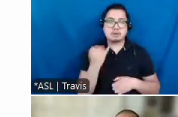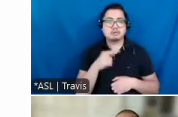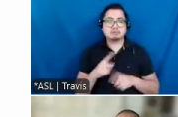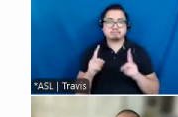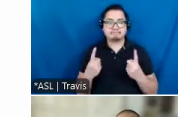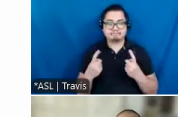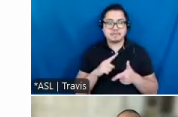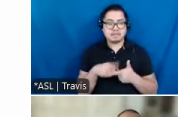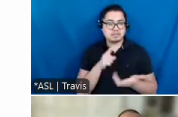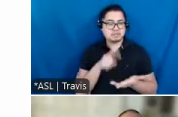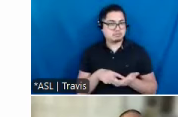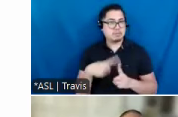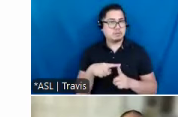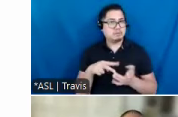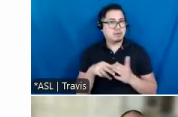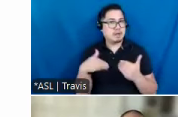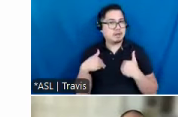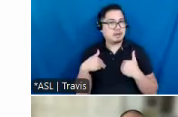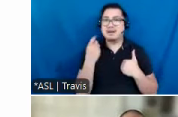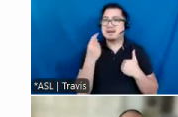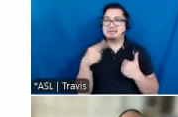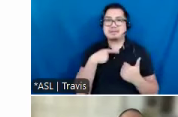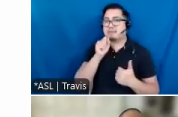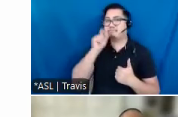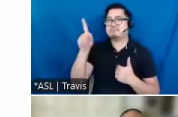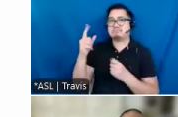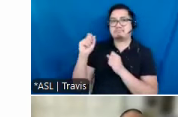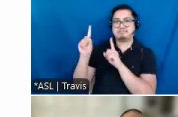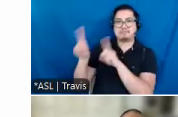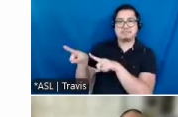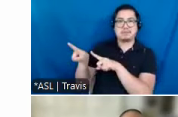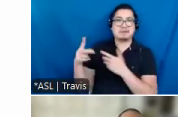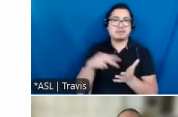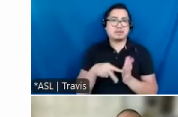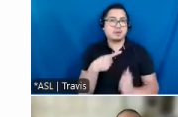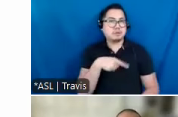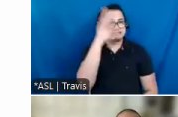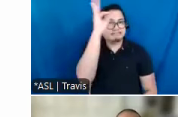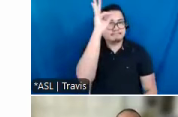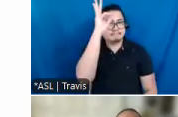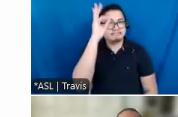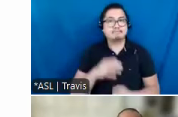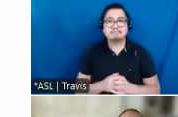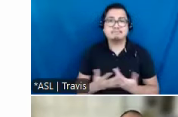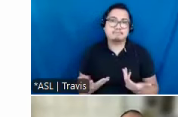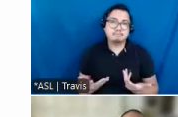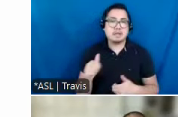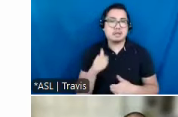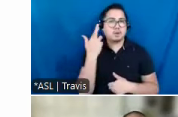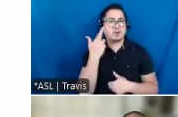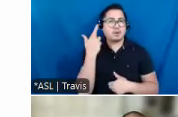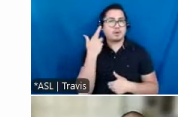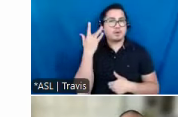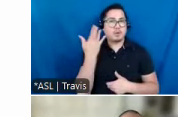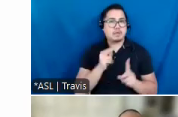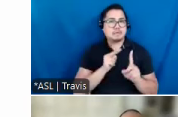that test result doesn't actually come to us here in public health, so we wouldn't know about it. So another reason why tracking